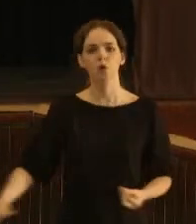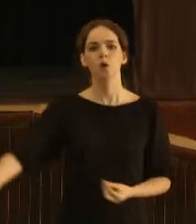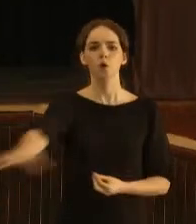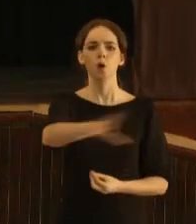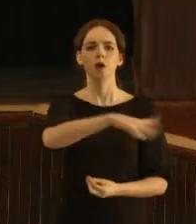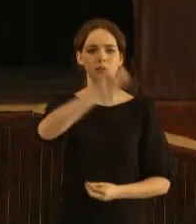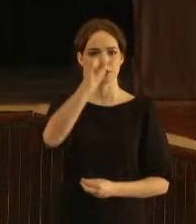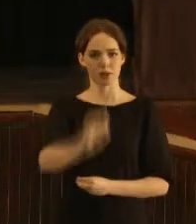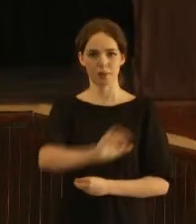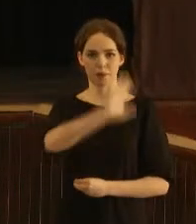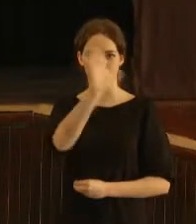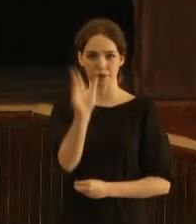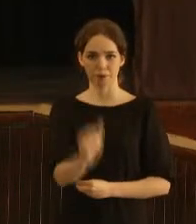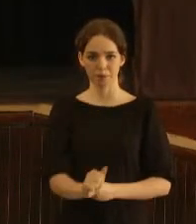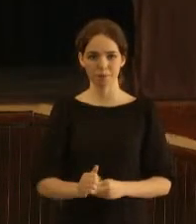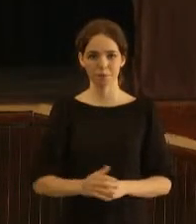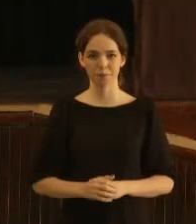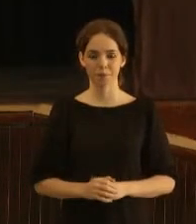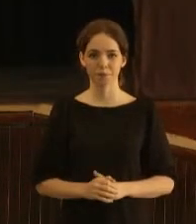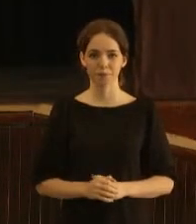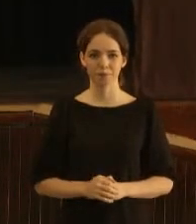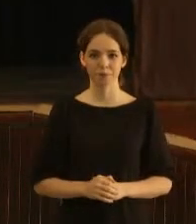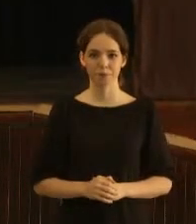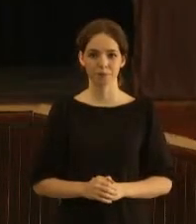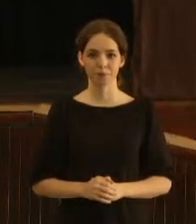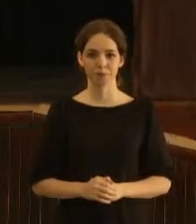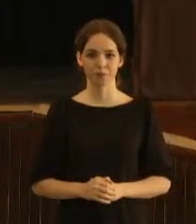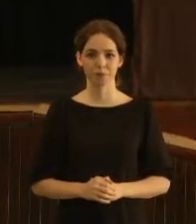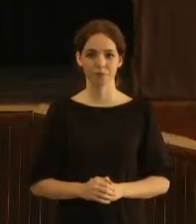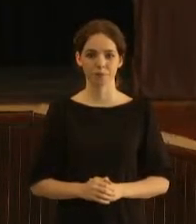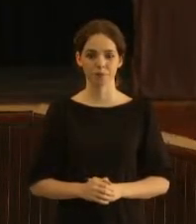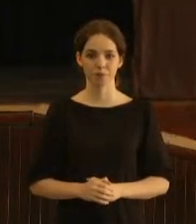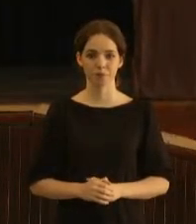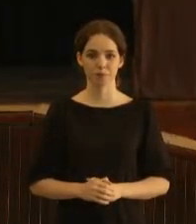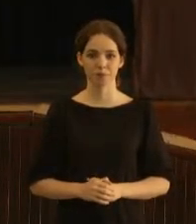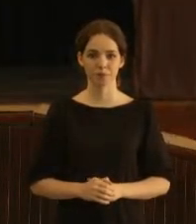sizibona singabazali boluntu. And that is where it comes